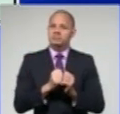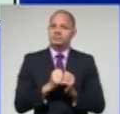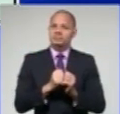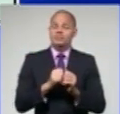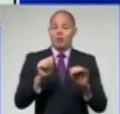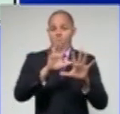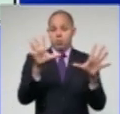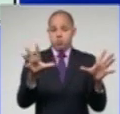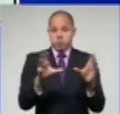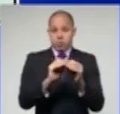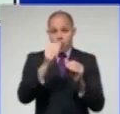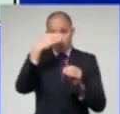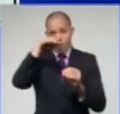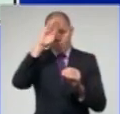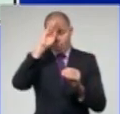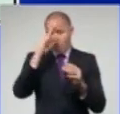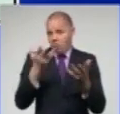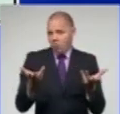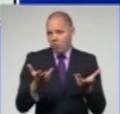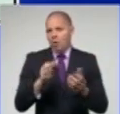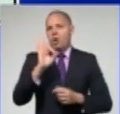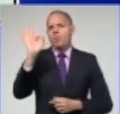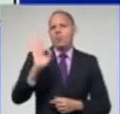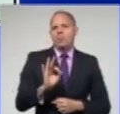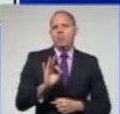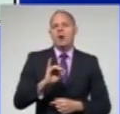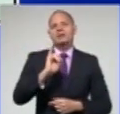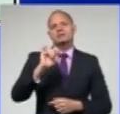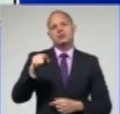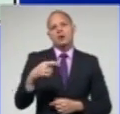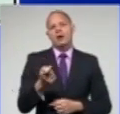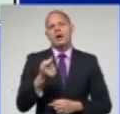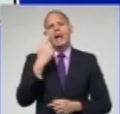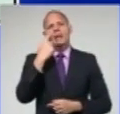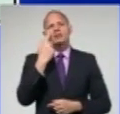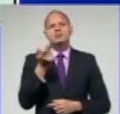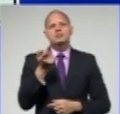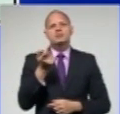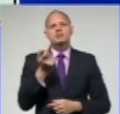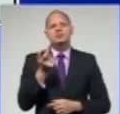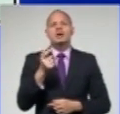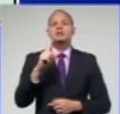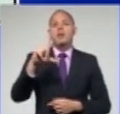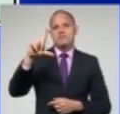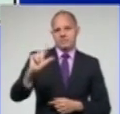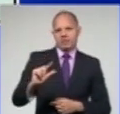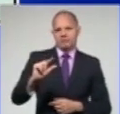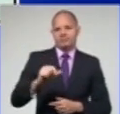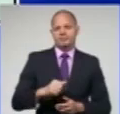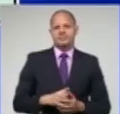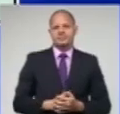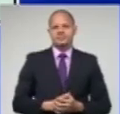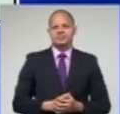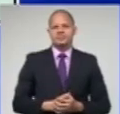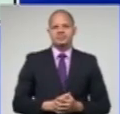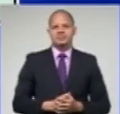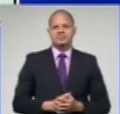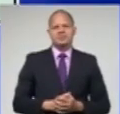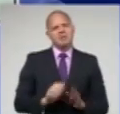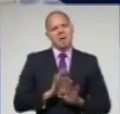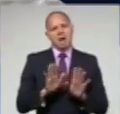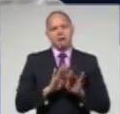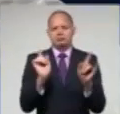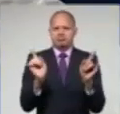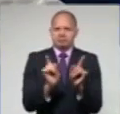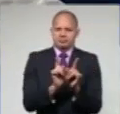and the Isle of Youth Special Municipality remained free of COVID-19 cases over the last 15 days, and in some territories